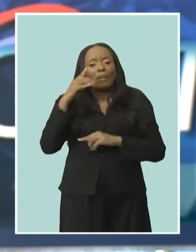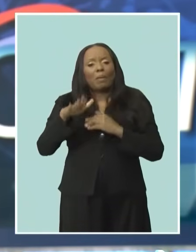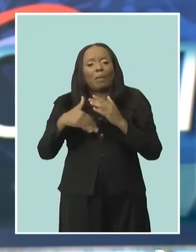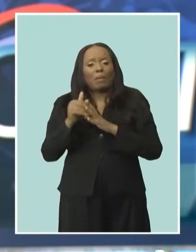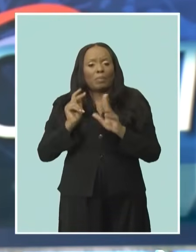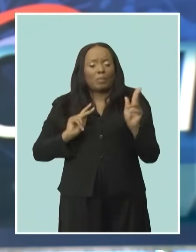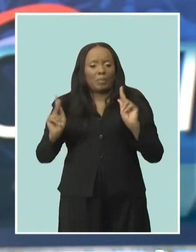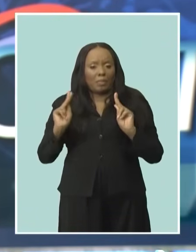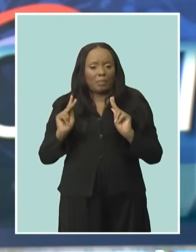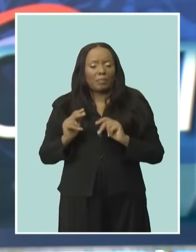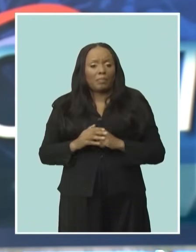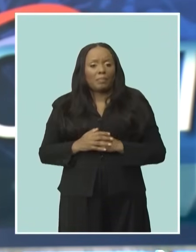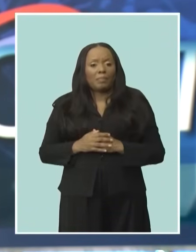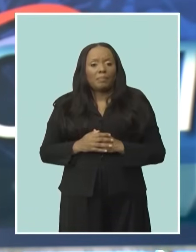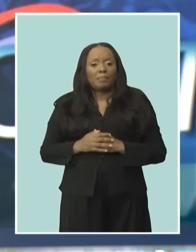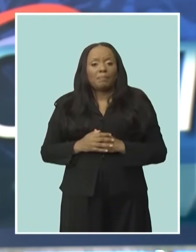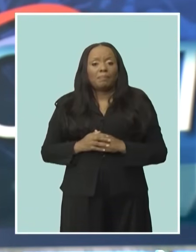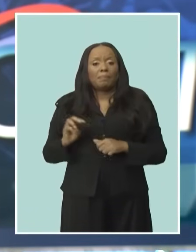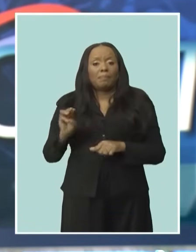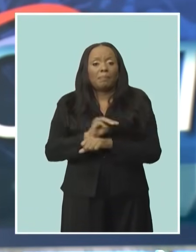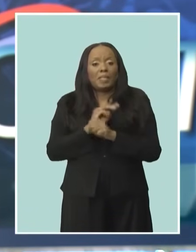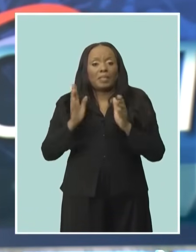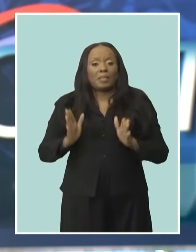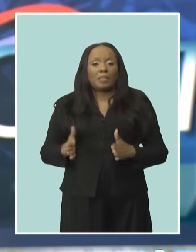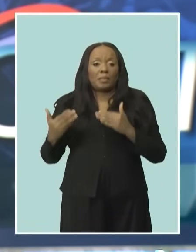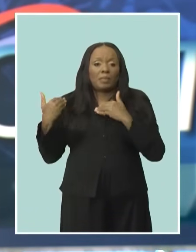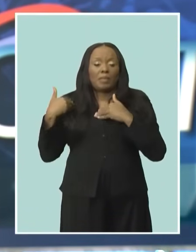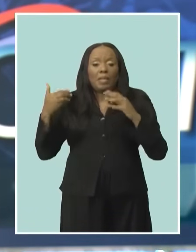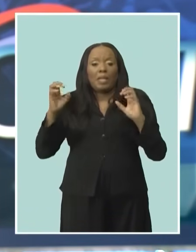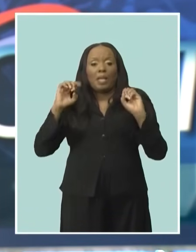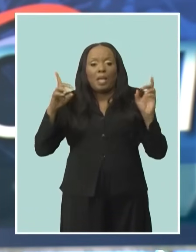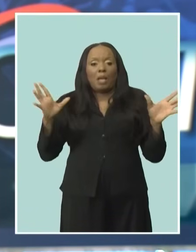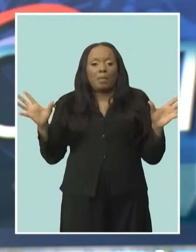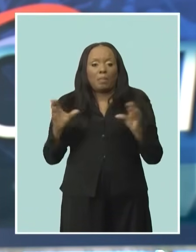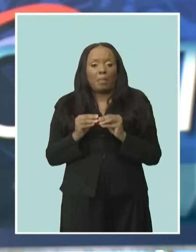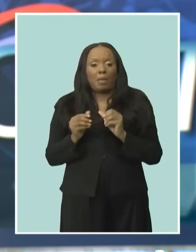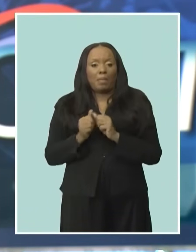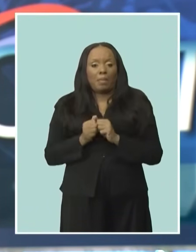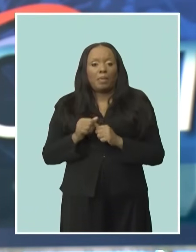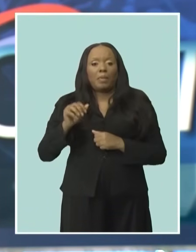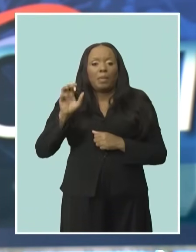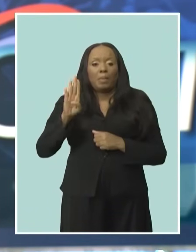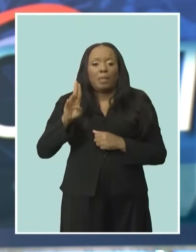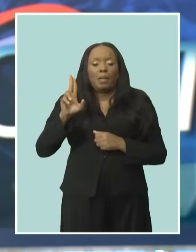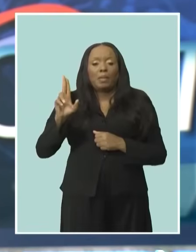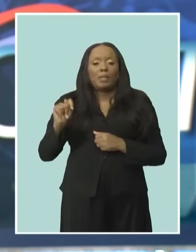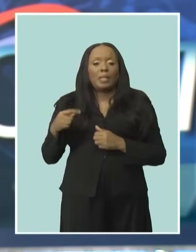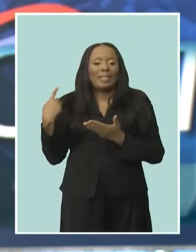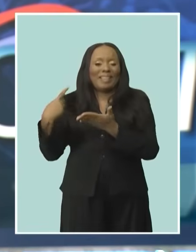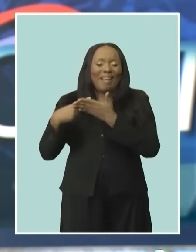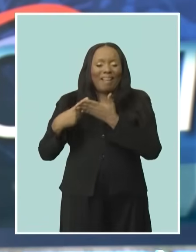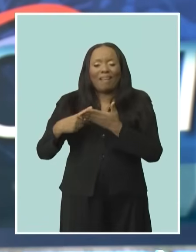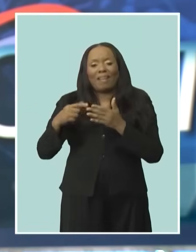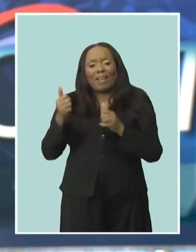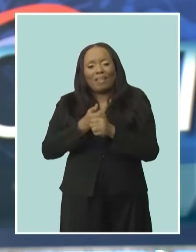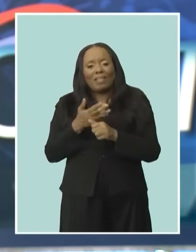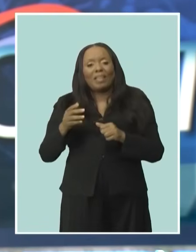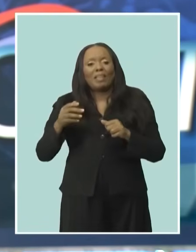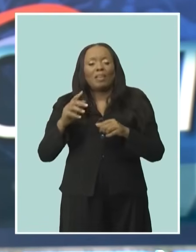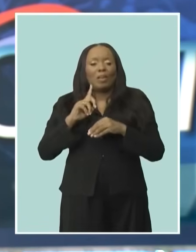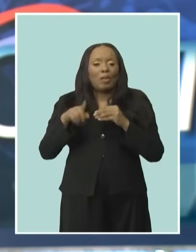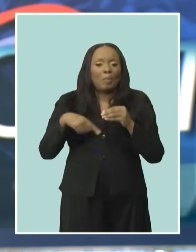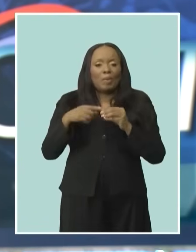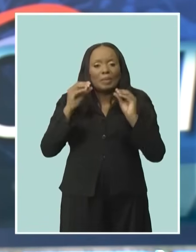Meanwhile, Minister of Educational Transformation Chad Blackman met with the Barbados Union of Teachers to discuss matters affecting